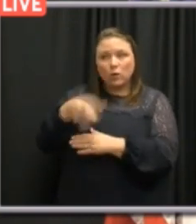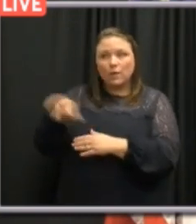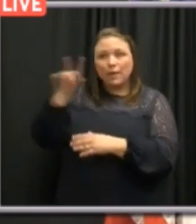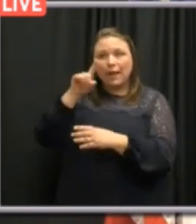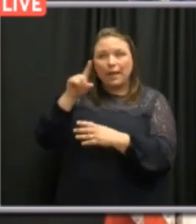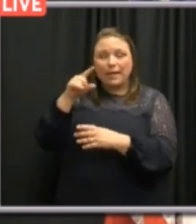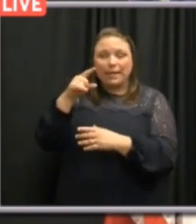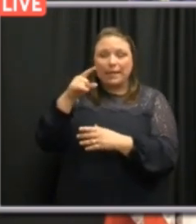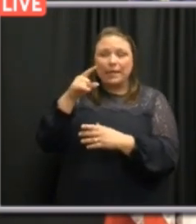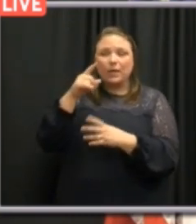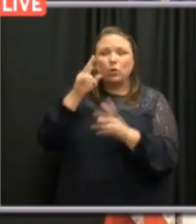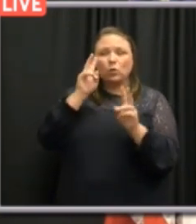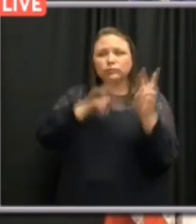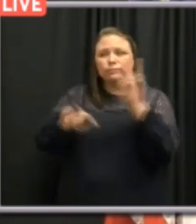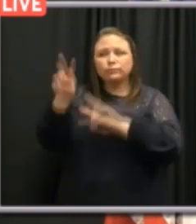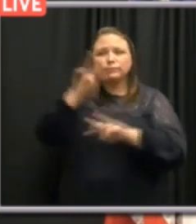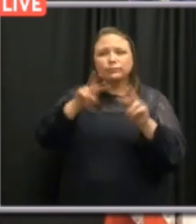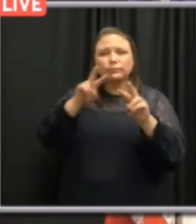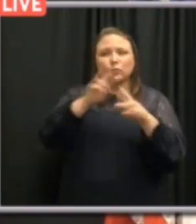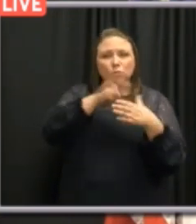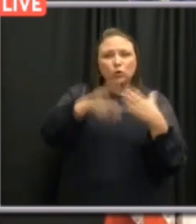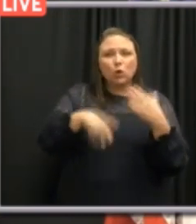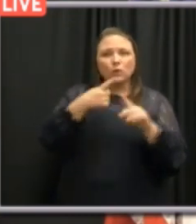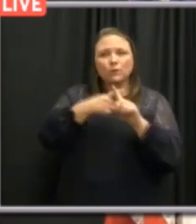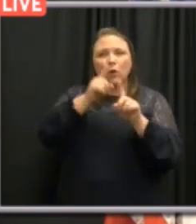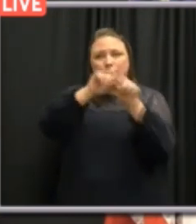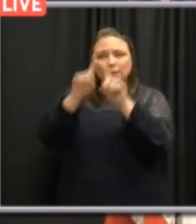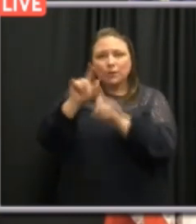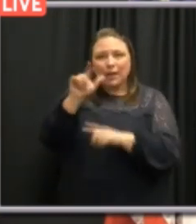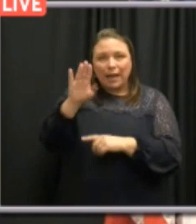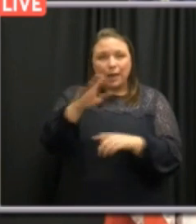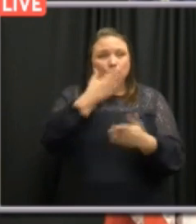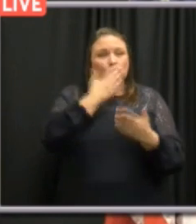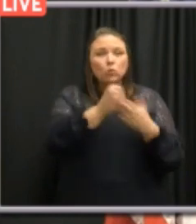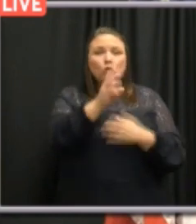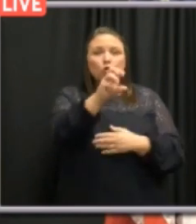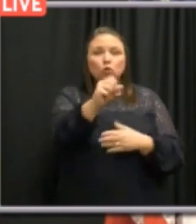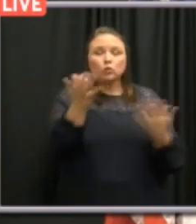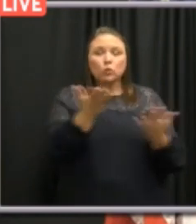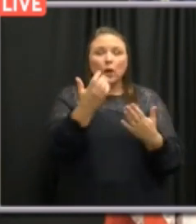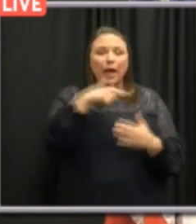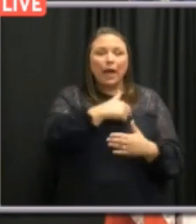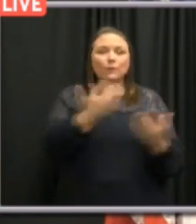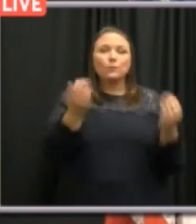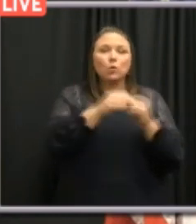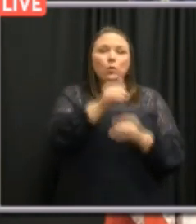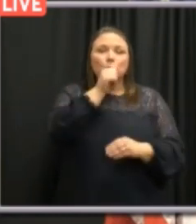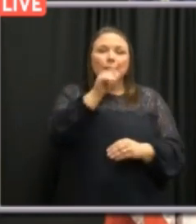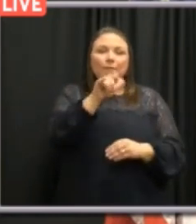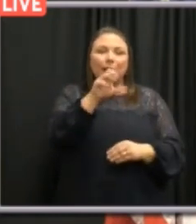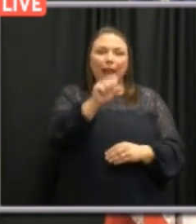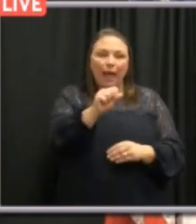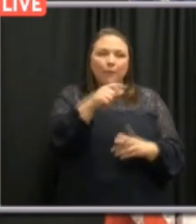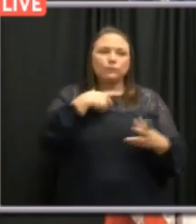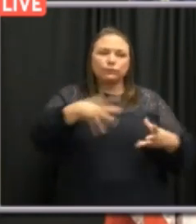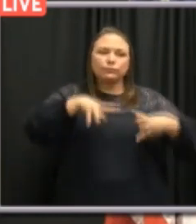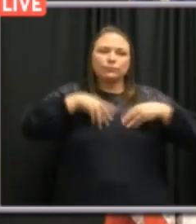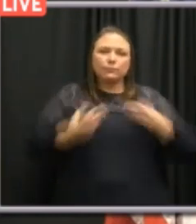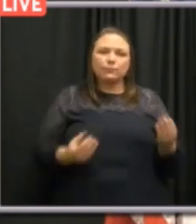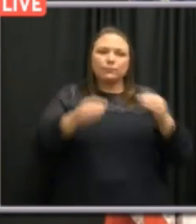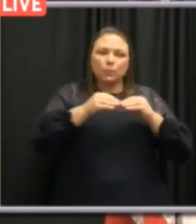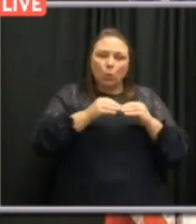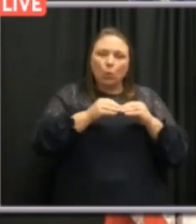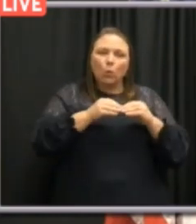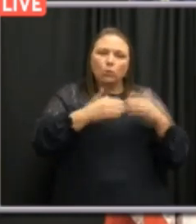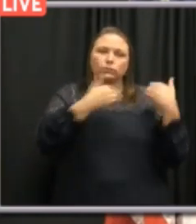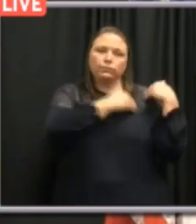turnaround time in different labs. The good news for our region and for our state is that there are now more private labs that have come online who are able to run these